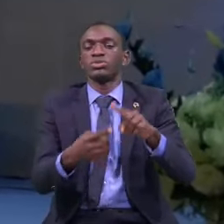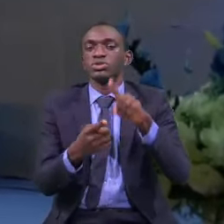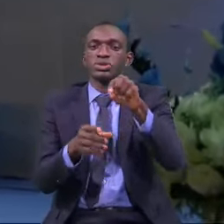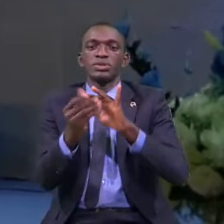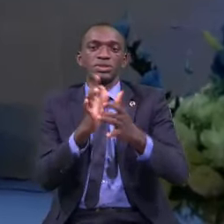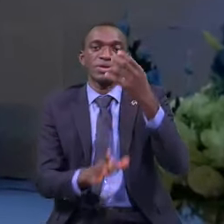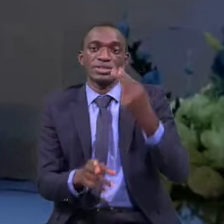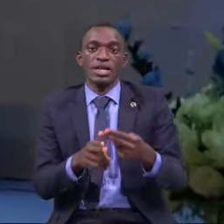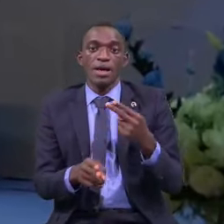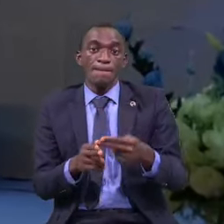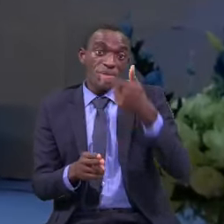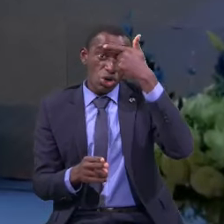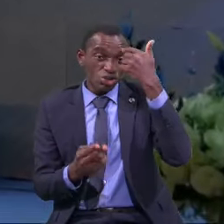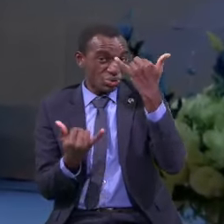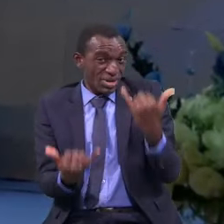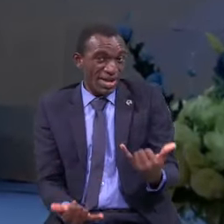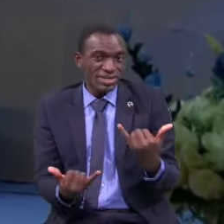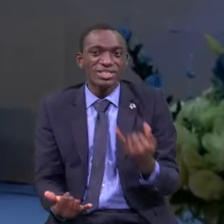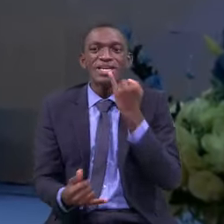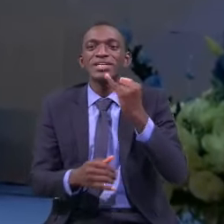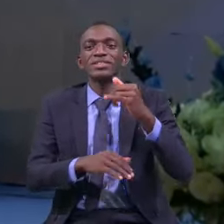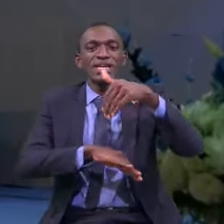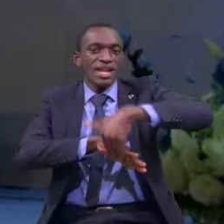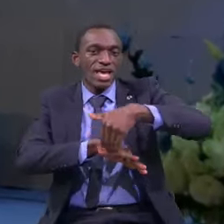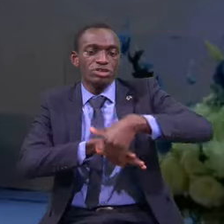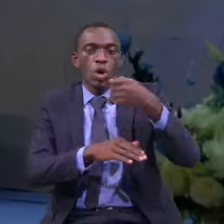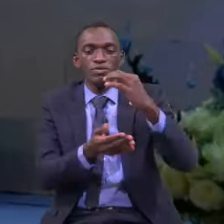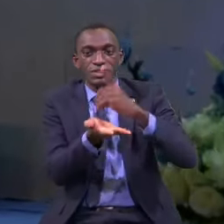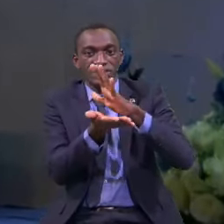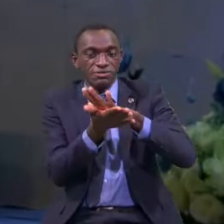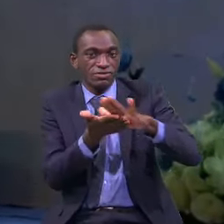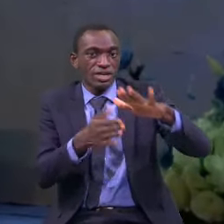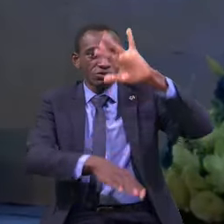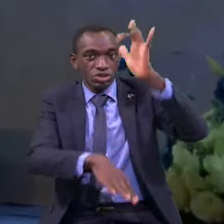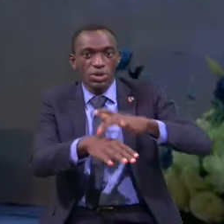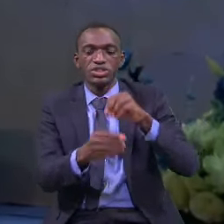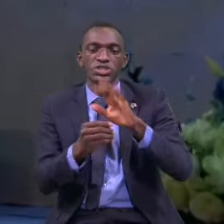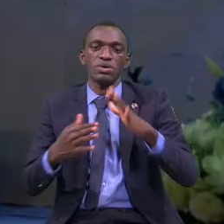Because then tonight is the night of that divine touch in your life.